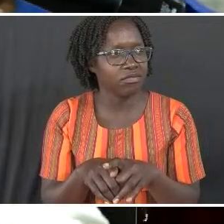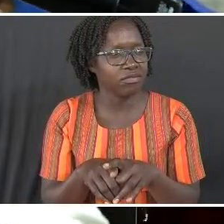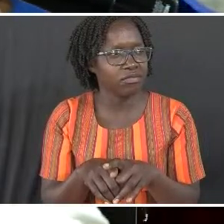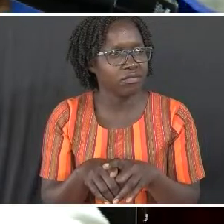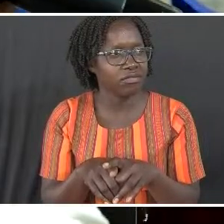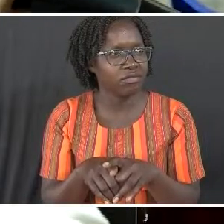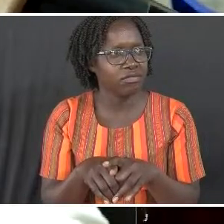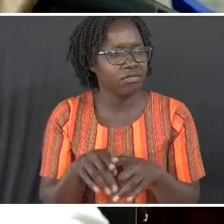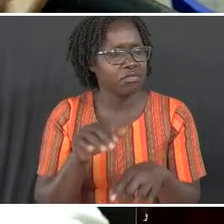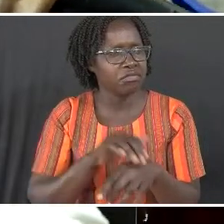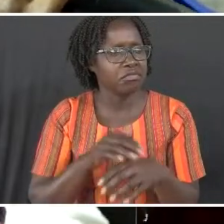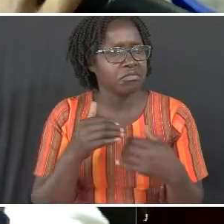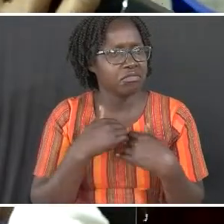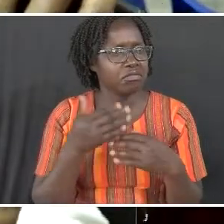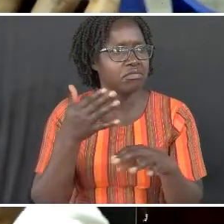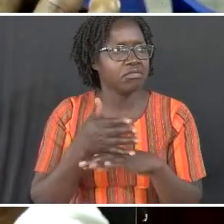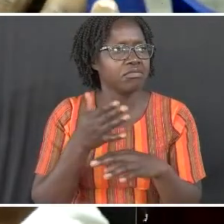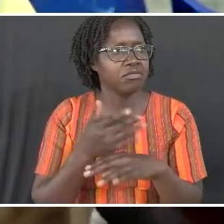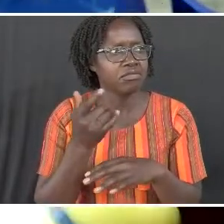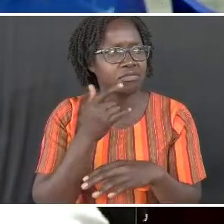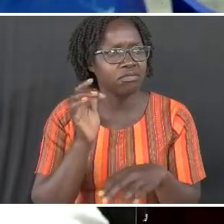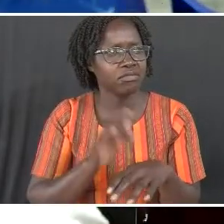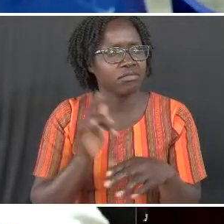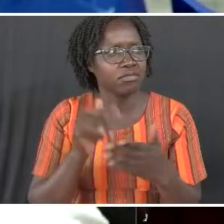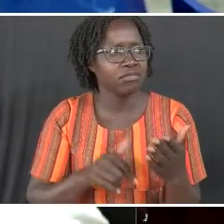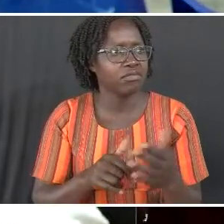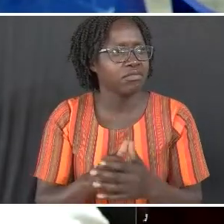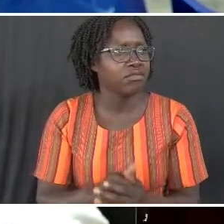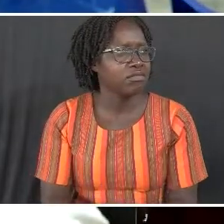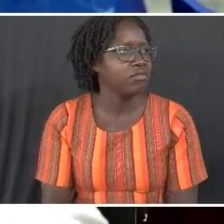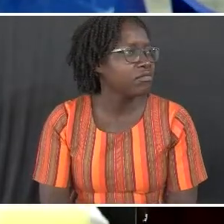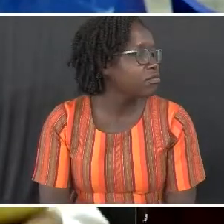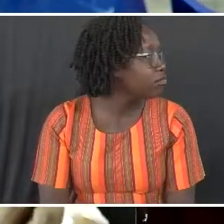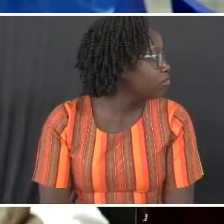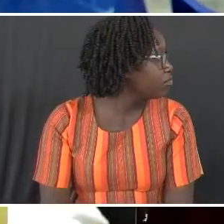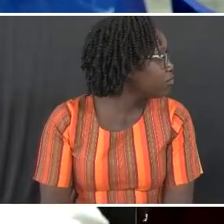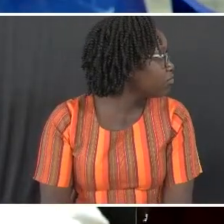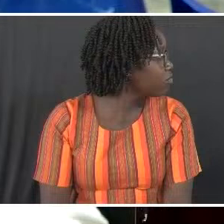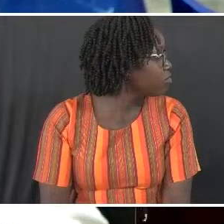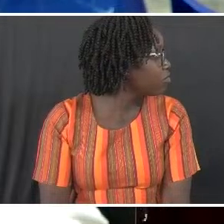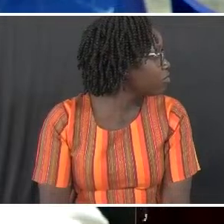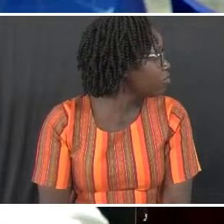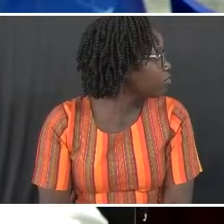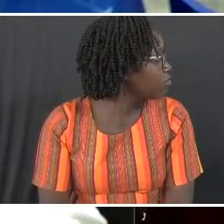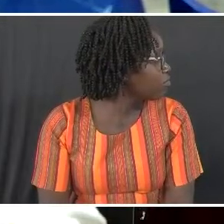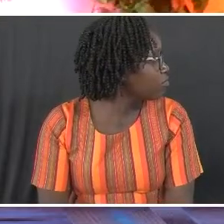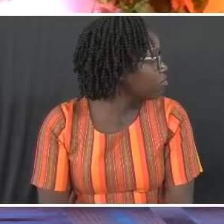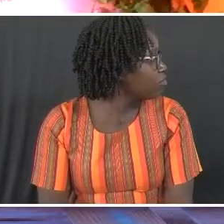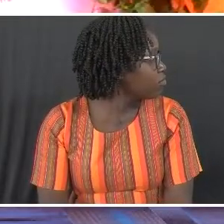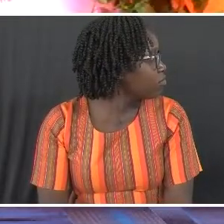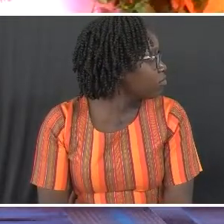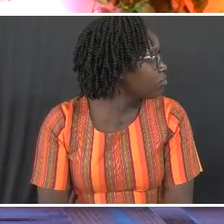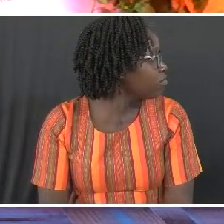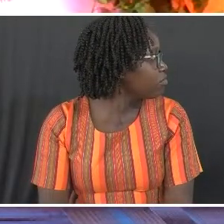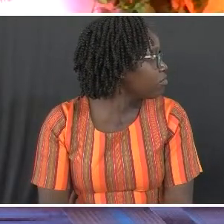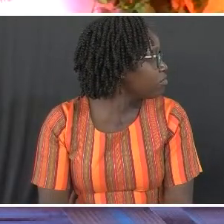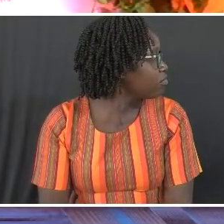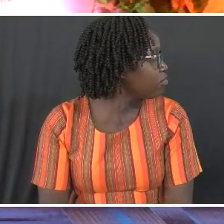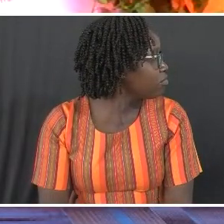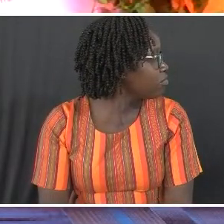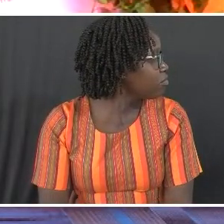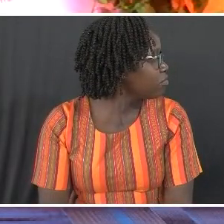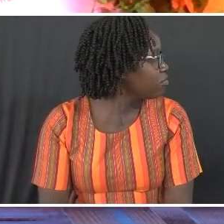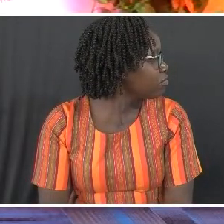artificial teeth? What are the effects? To coat. When you mean coating, do you